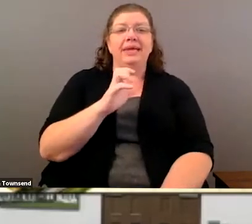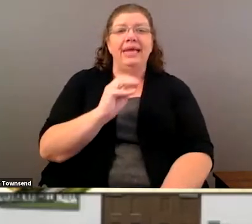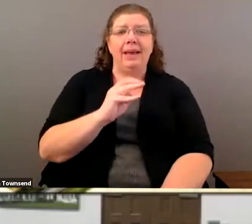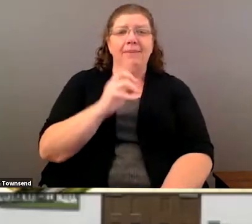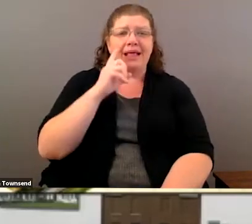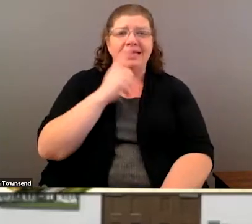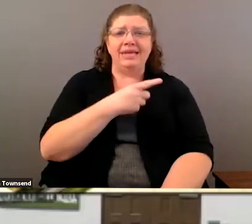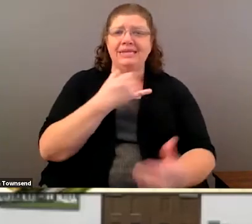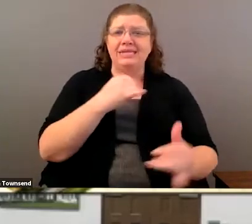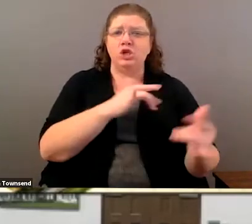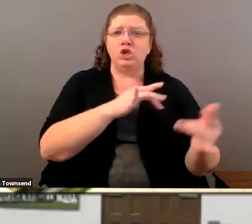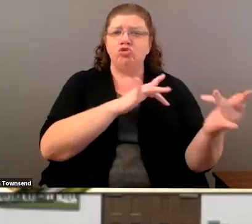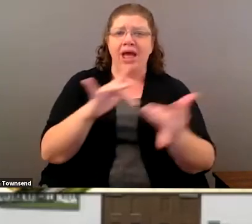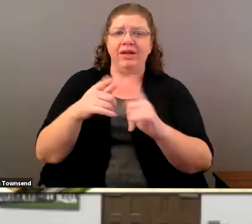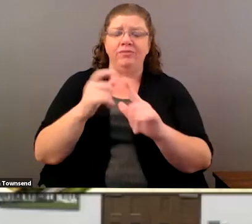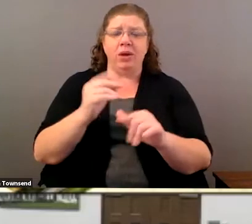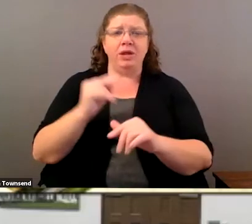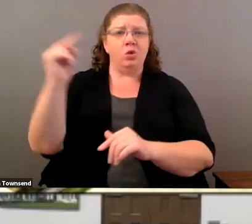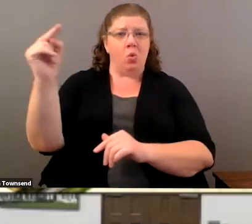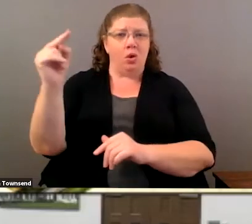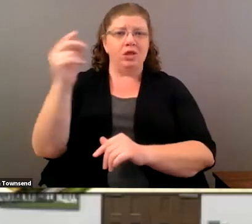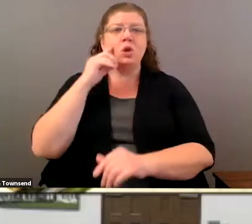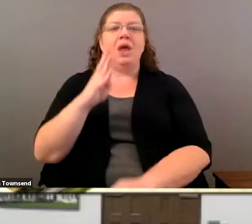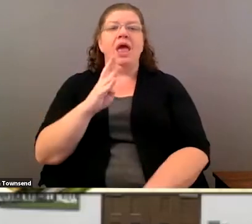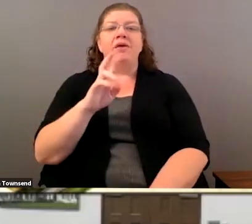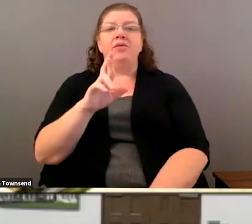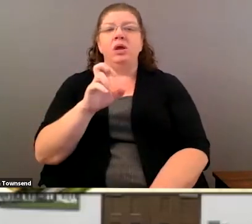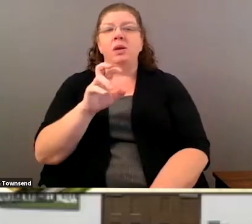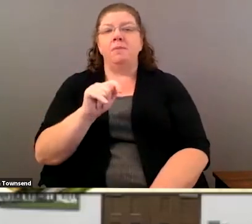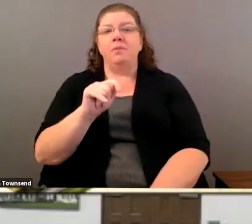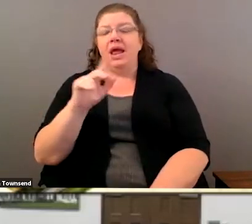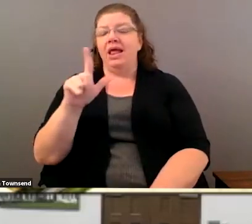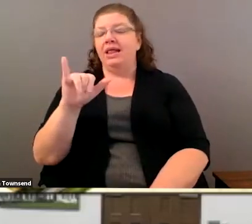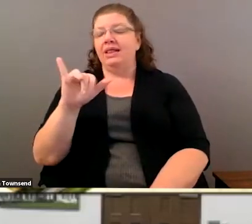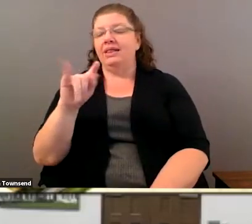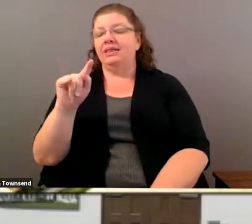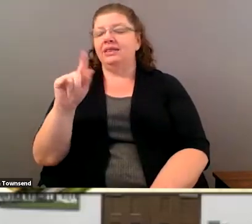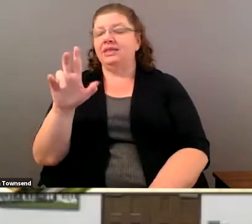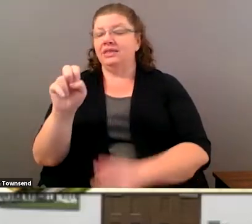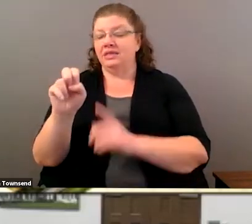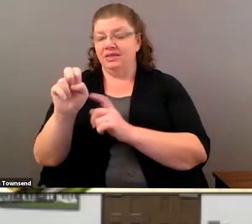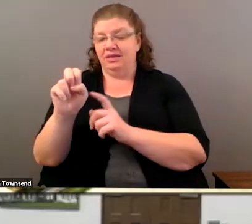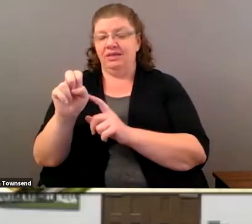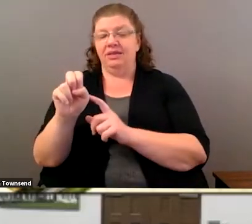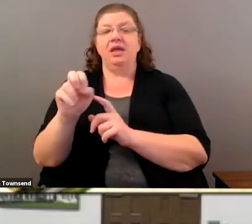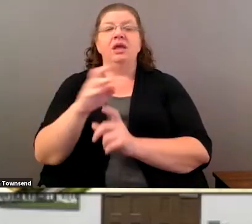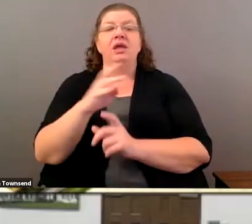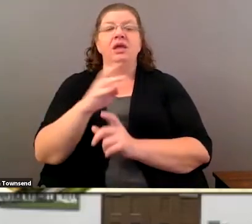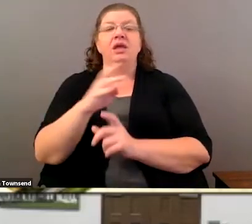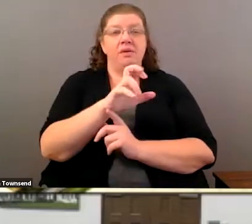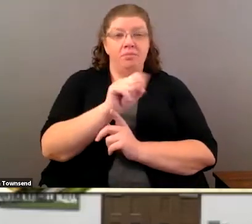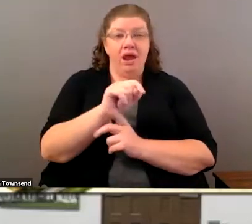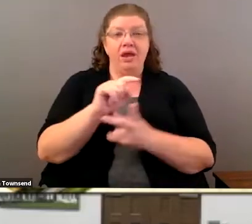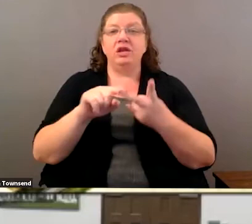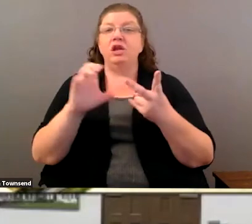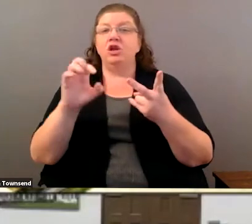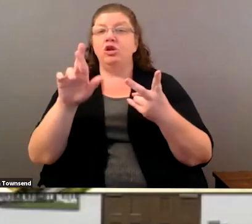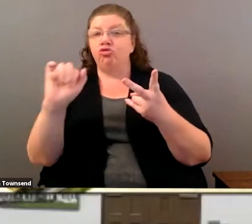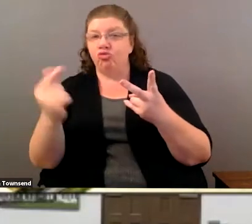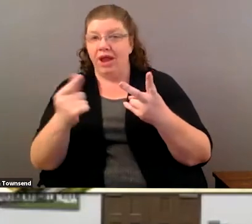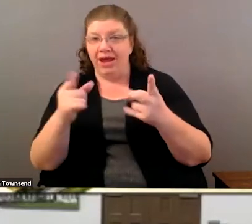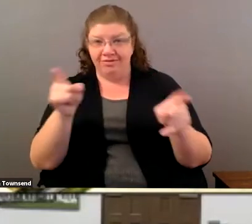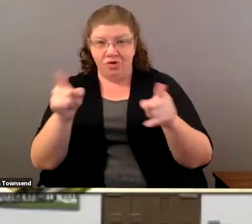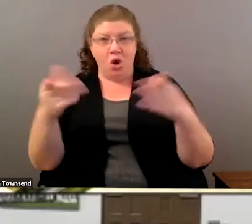traveling from up north, so we have Brent Little, and Brent and Craig are on.